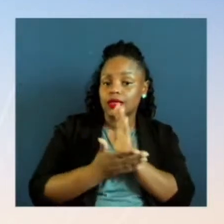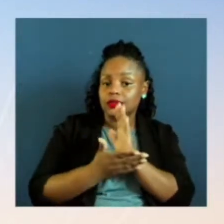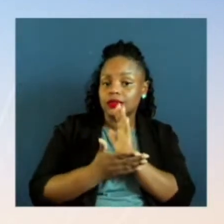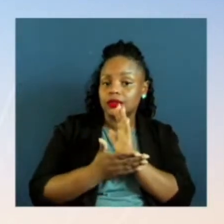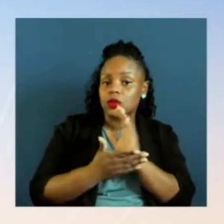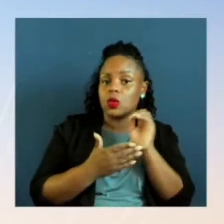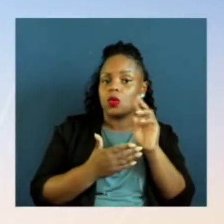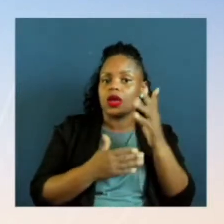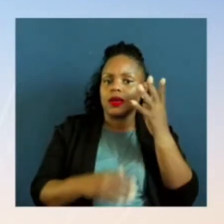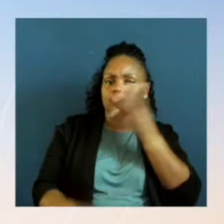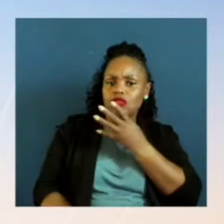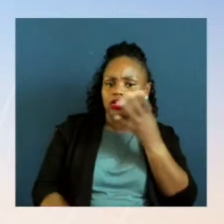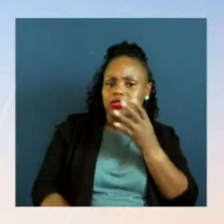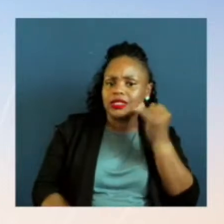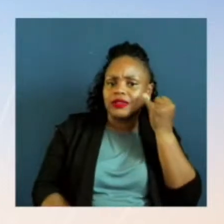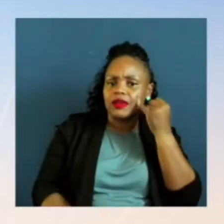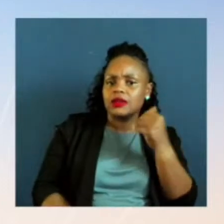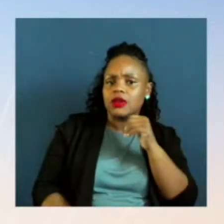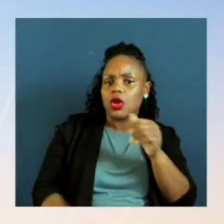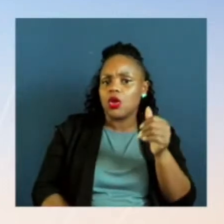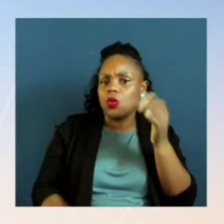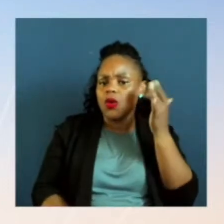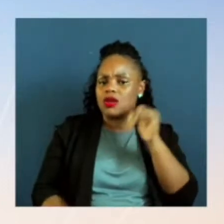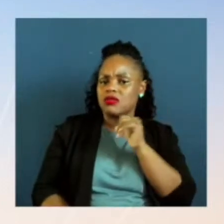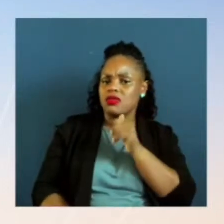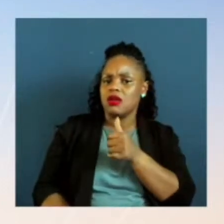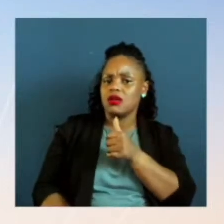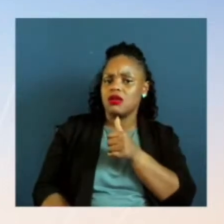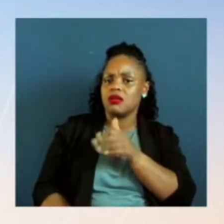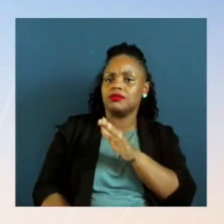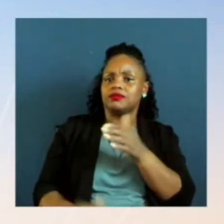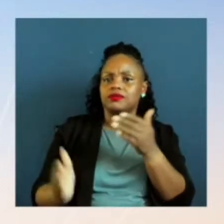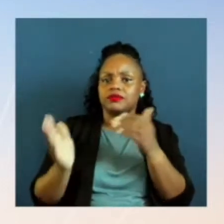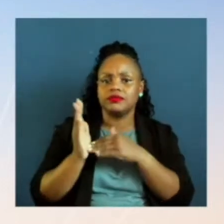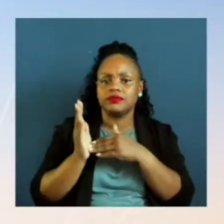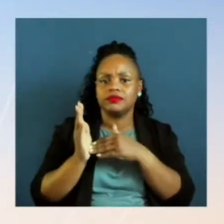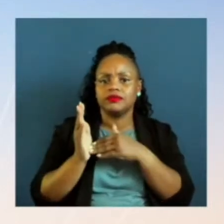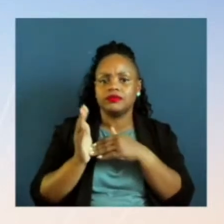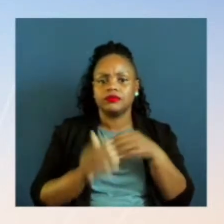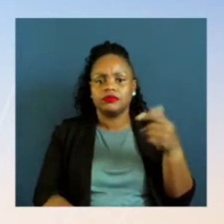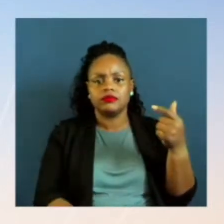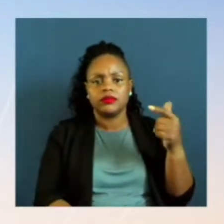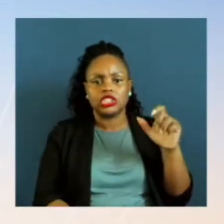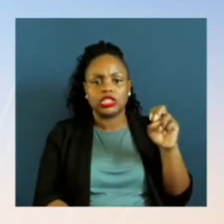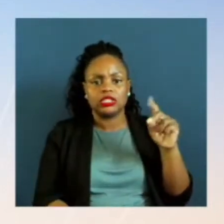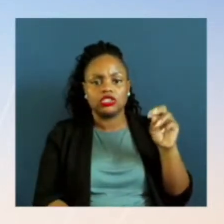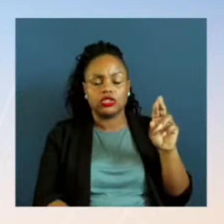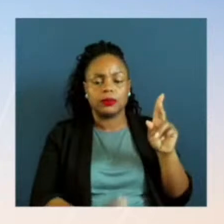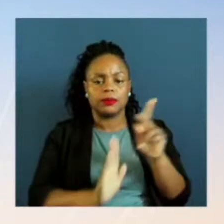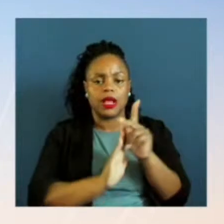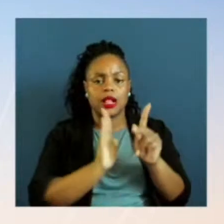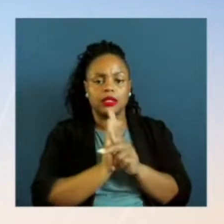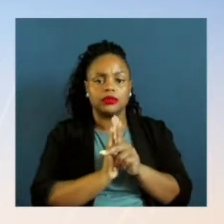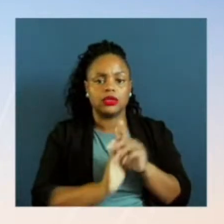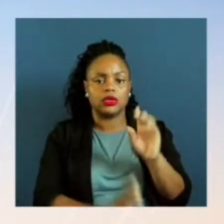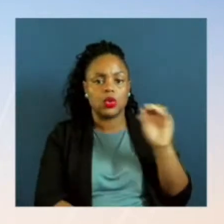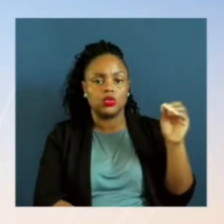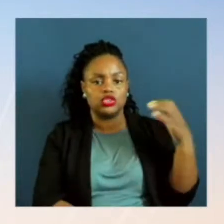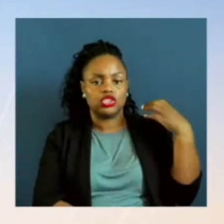in his statement he'd asked the Gender Policy Council co-chairs to oversee this effort. And what's the timeline on that policy